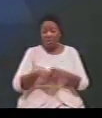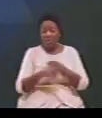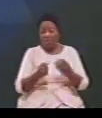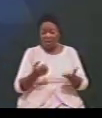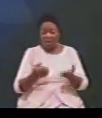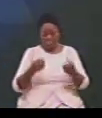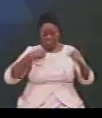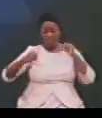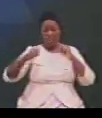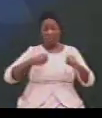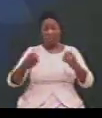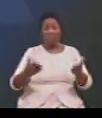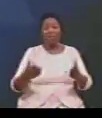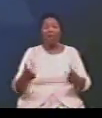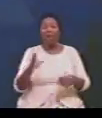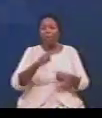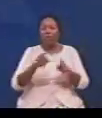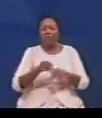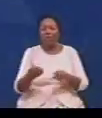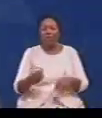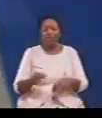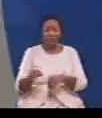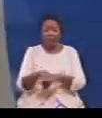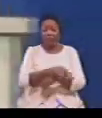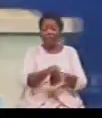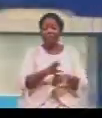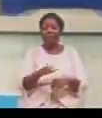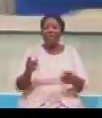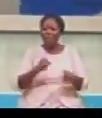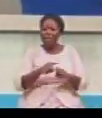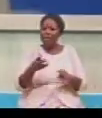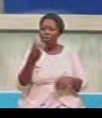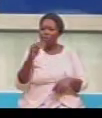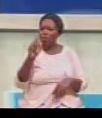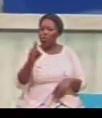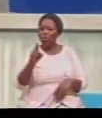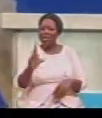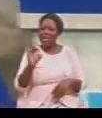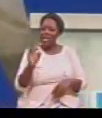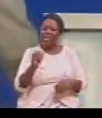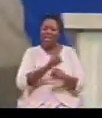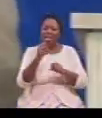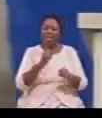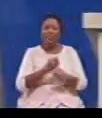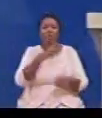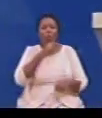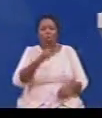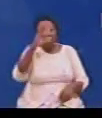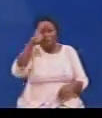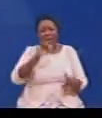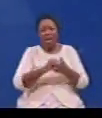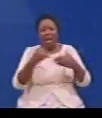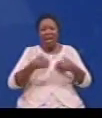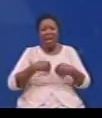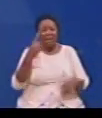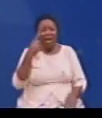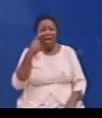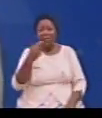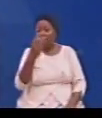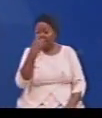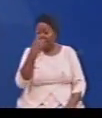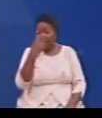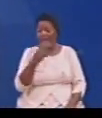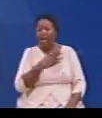but on the field. And there was an 80-year-old man that had eyes